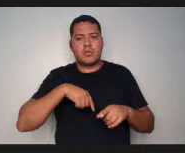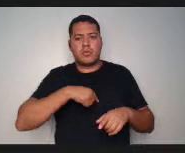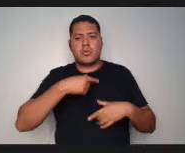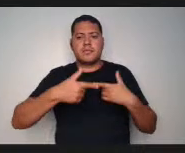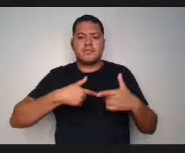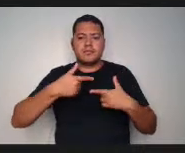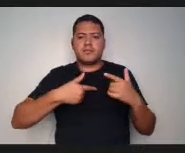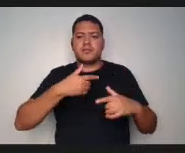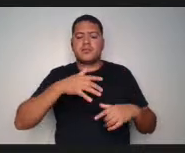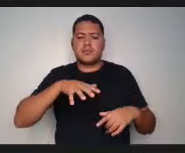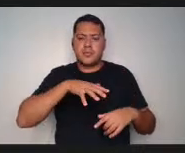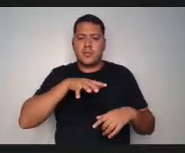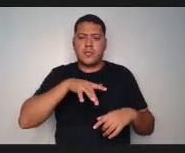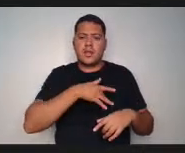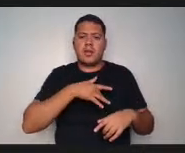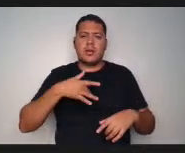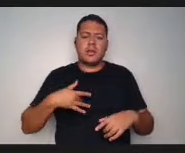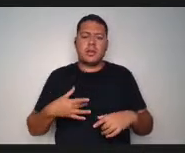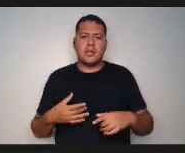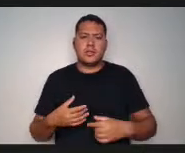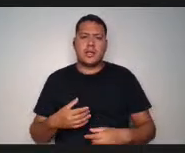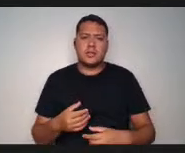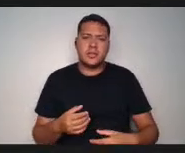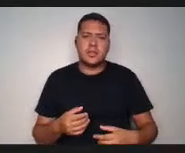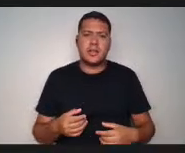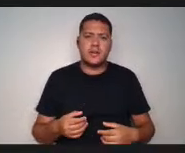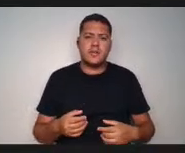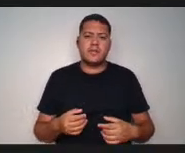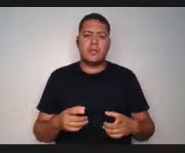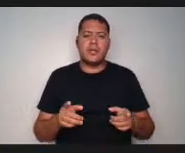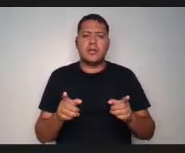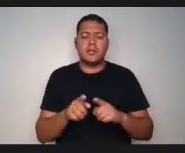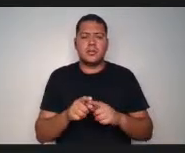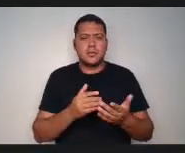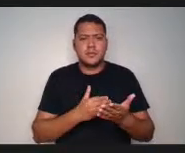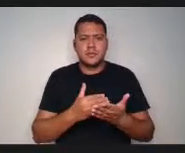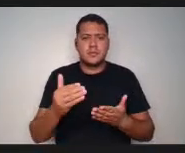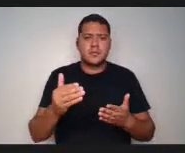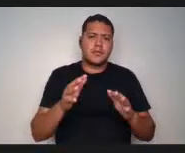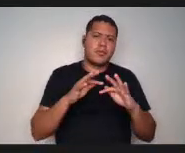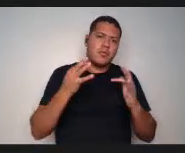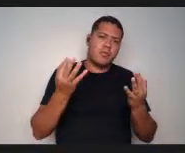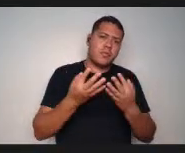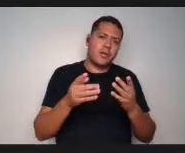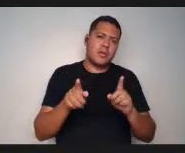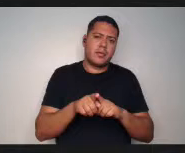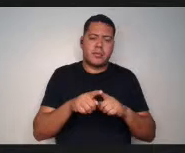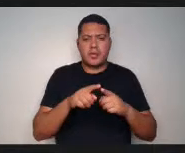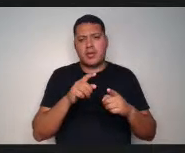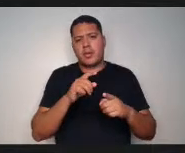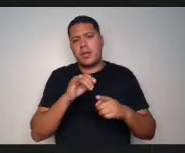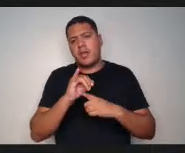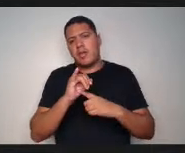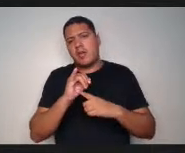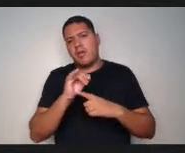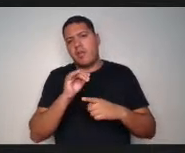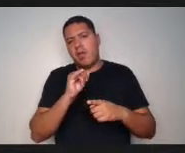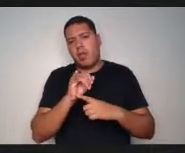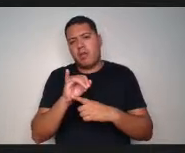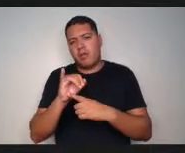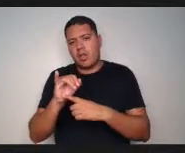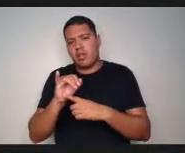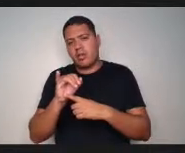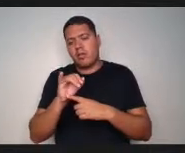wards, with an endless surge after surge of sick people who are very sick and dying. Burnout and turnover has